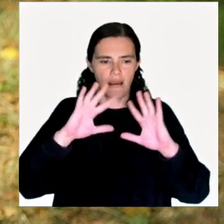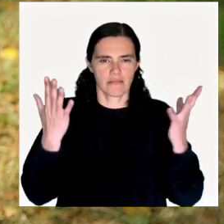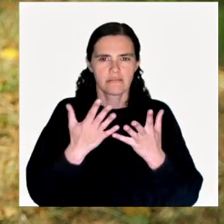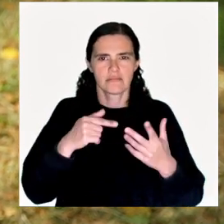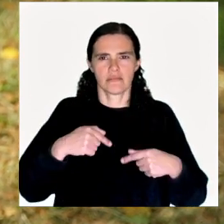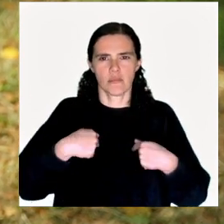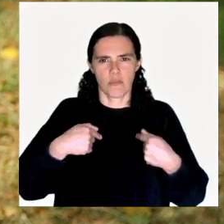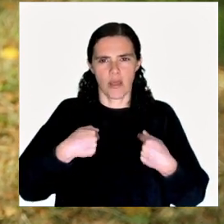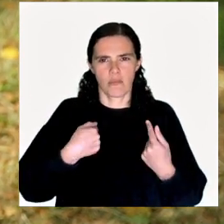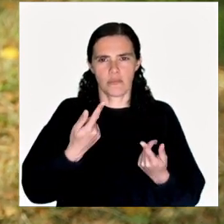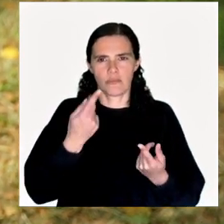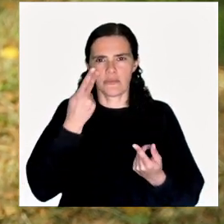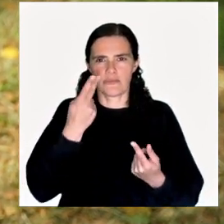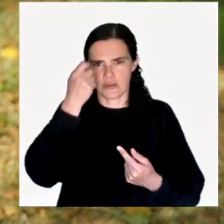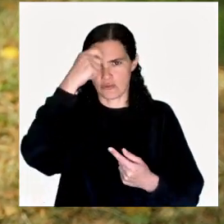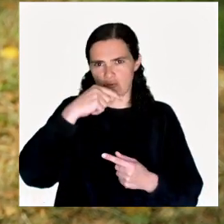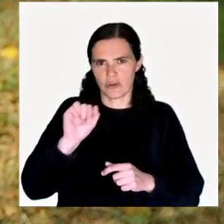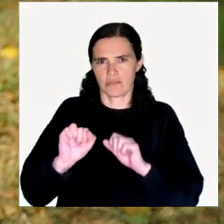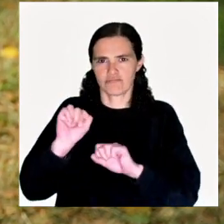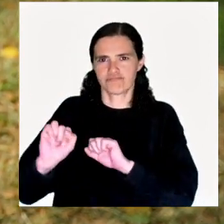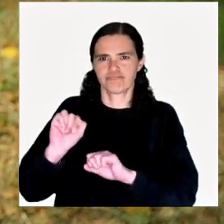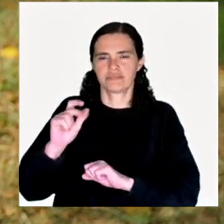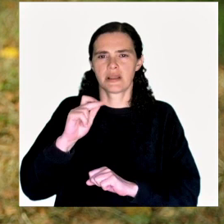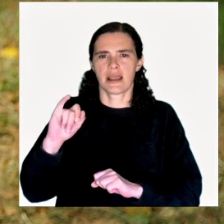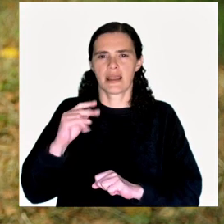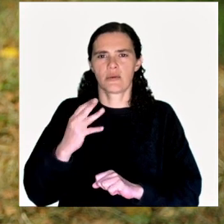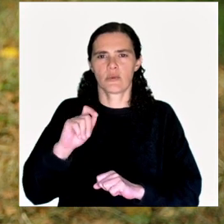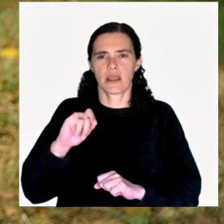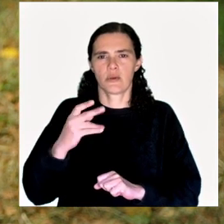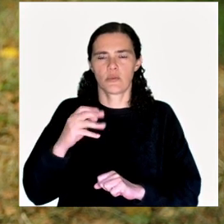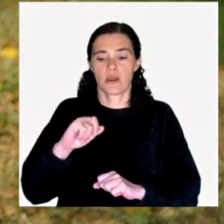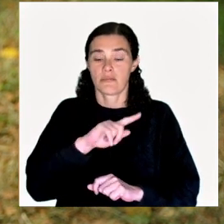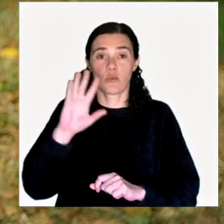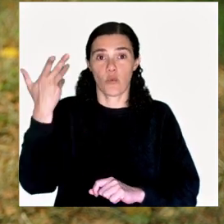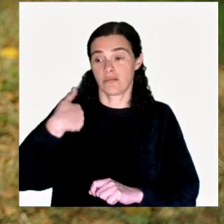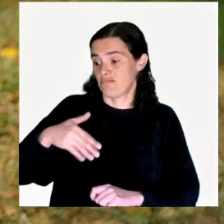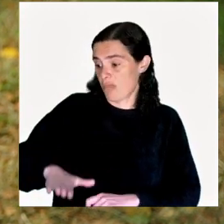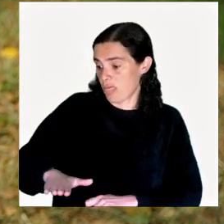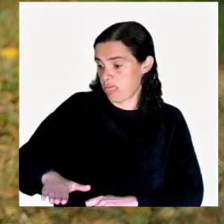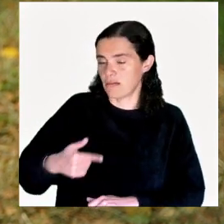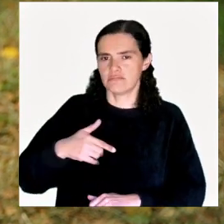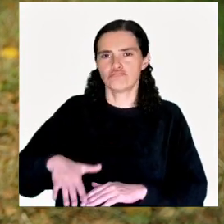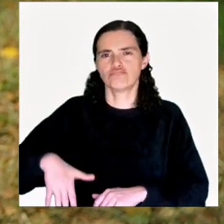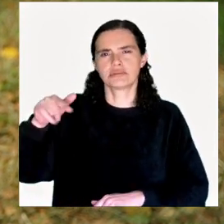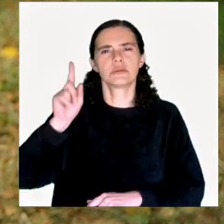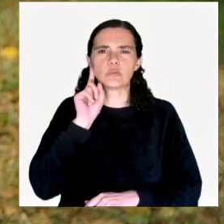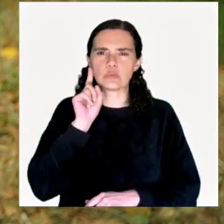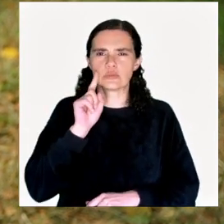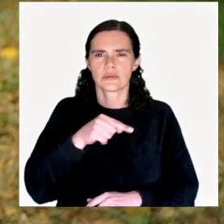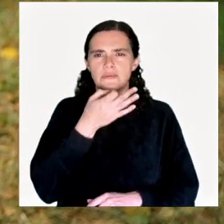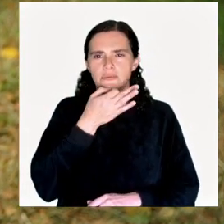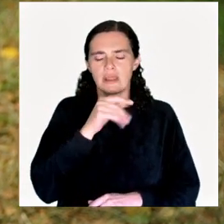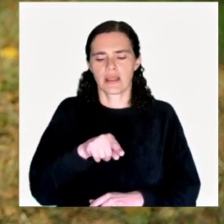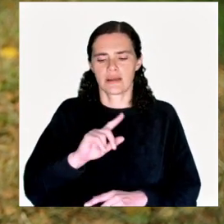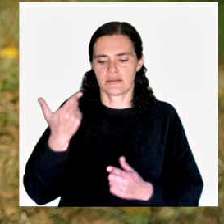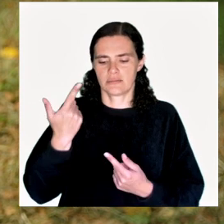autobiographical dimension for Ai WEIWEI. When he was a kid, he grew up actually, and it's an important element